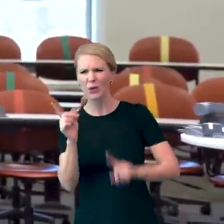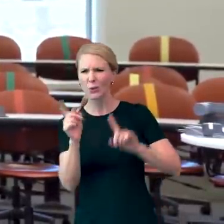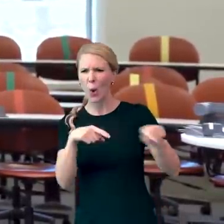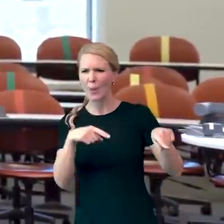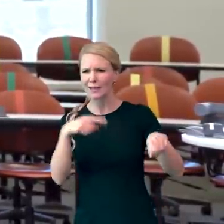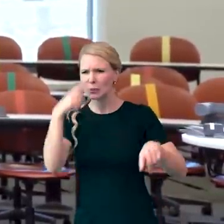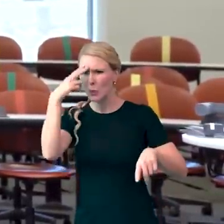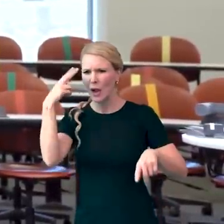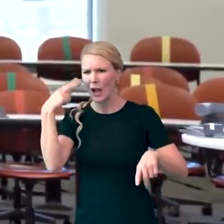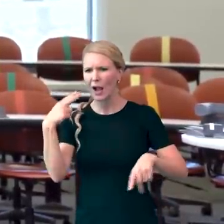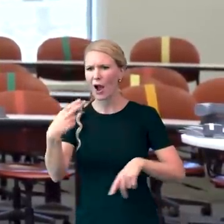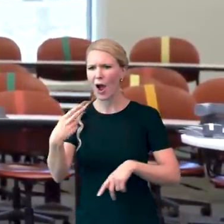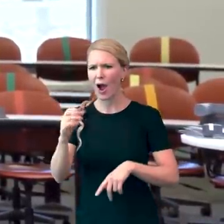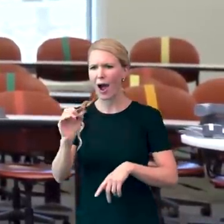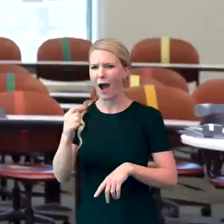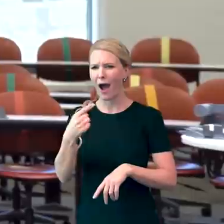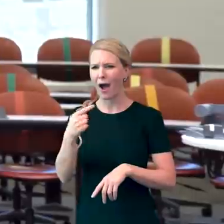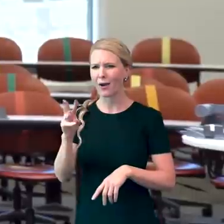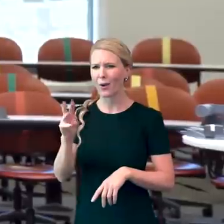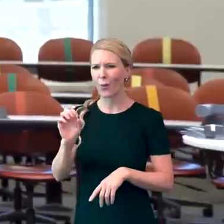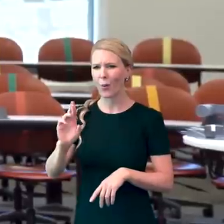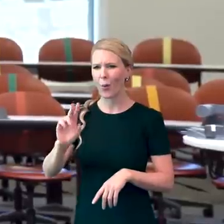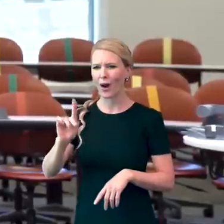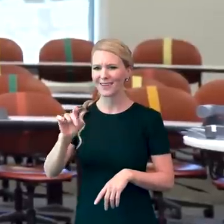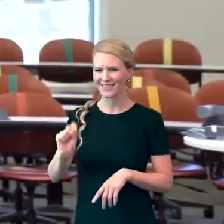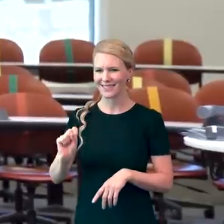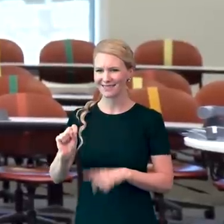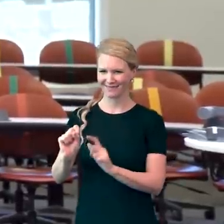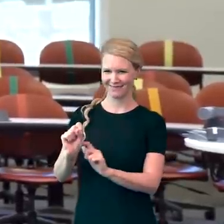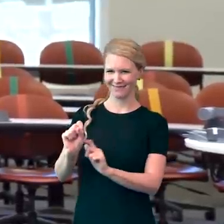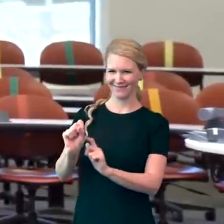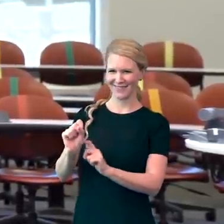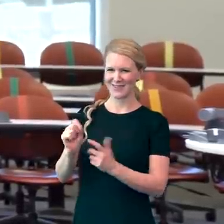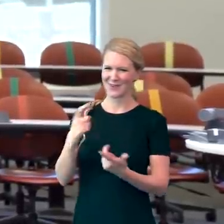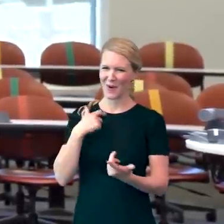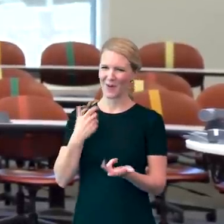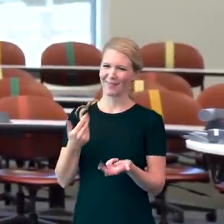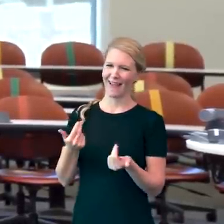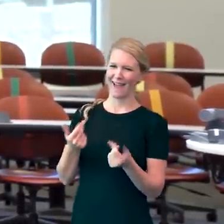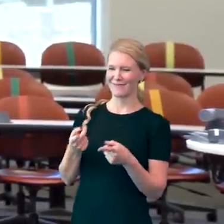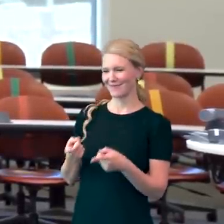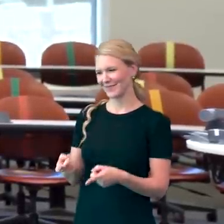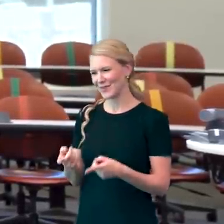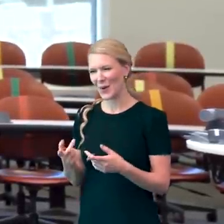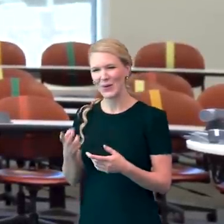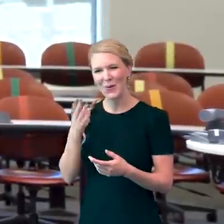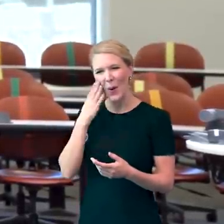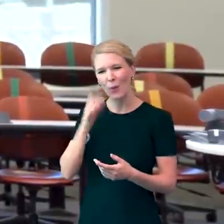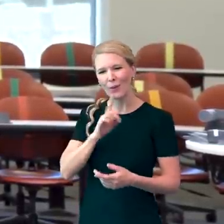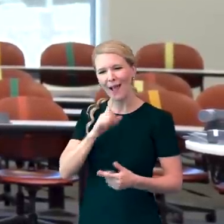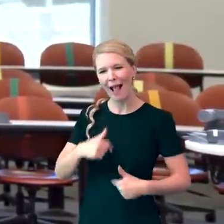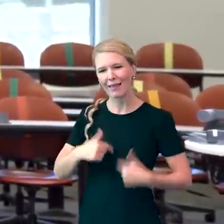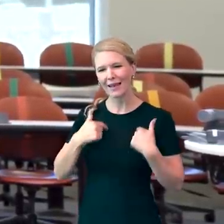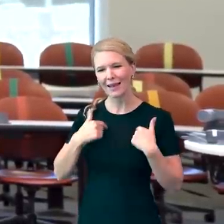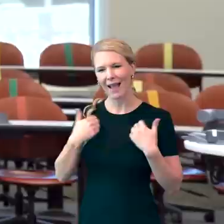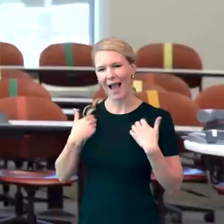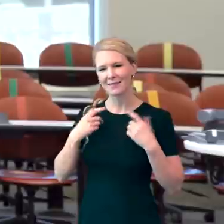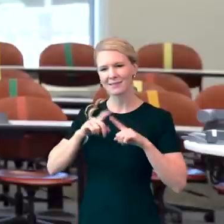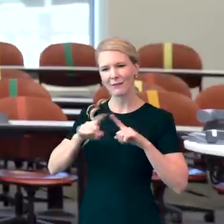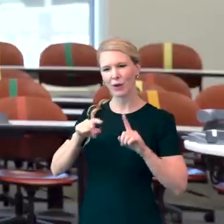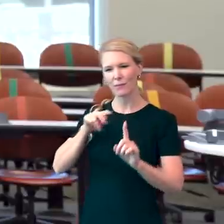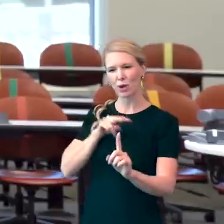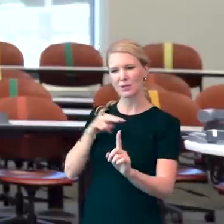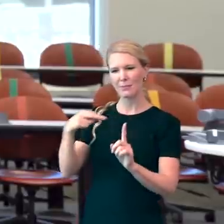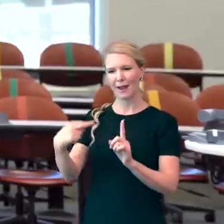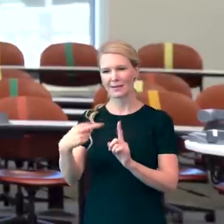he didn't, he was serious, and realized that we see reality in different ways. You know, the world we live in is viewed differently by